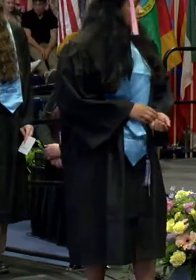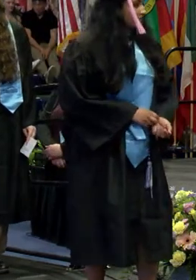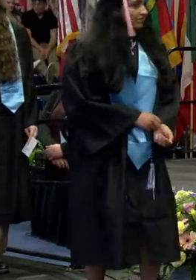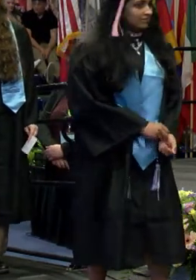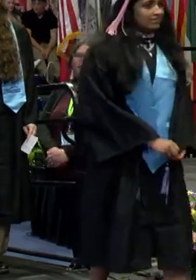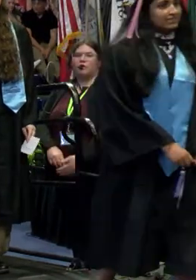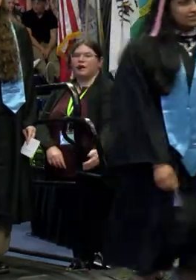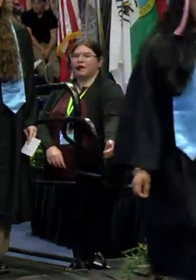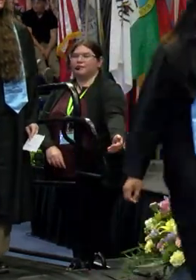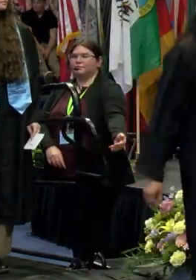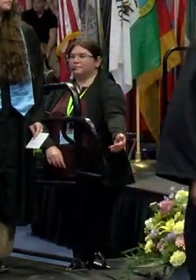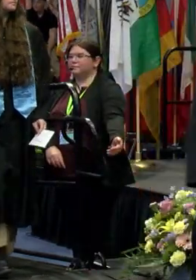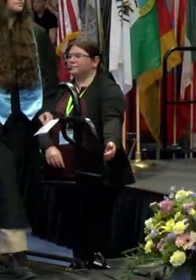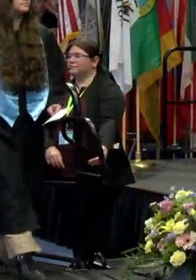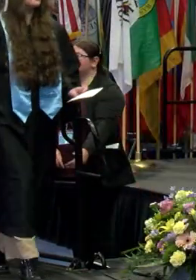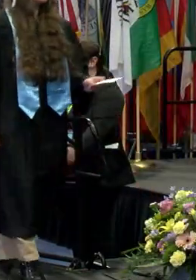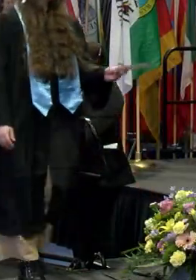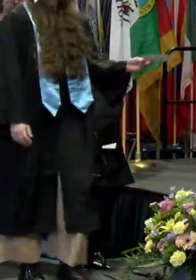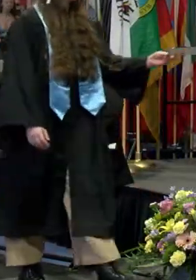Arushi Mukherjee.